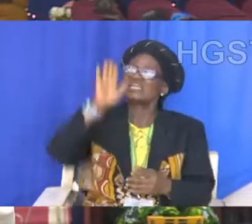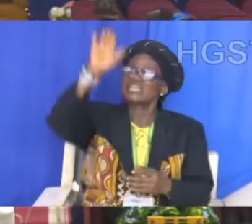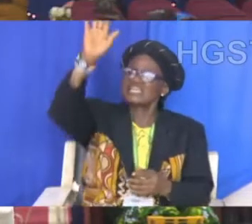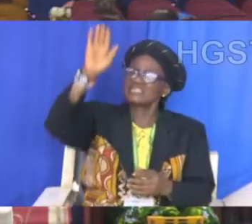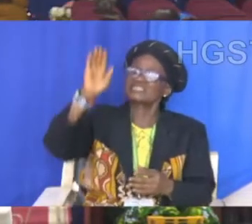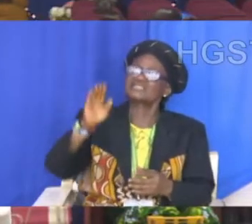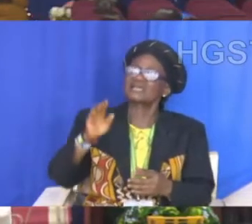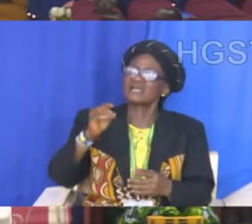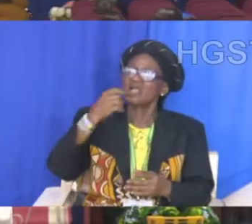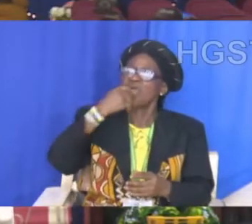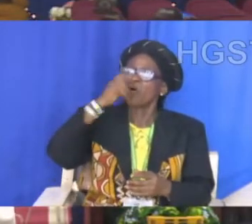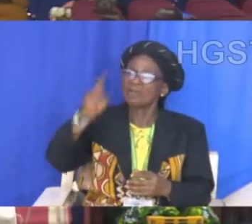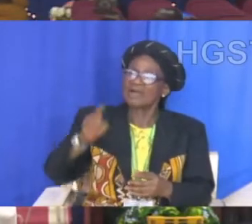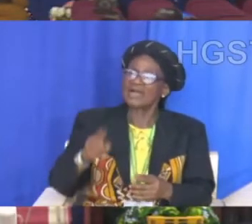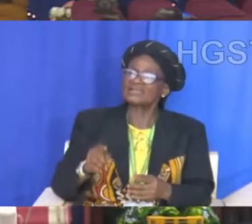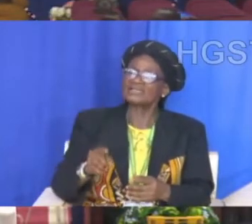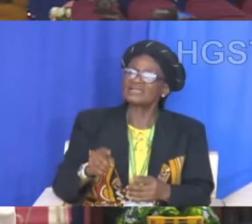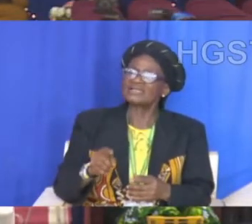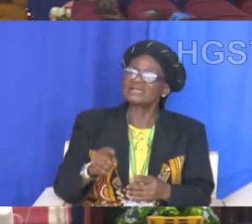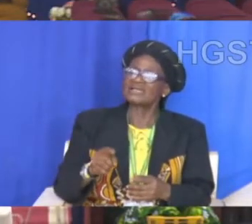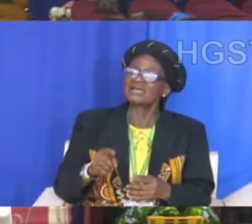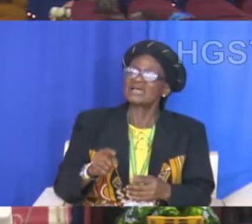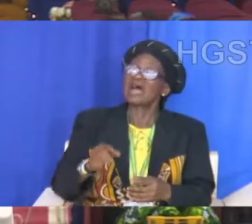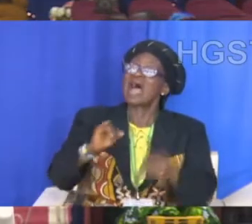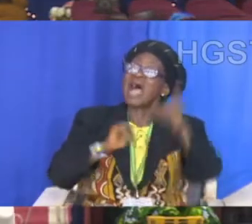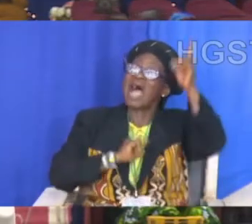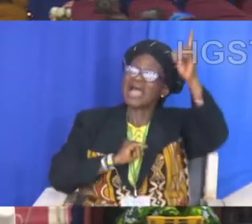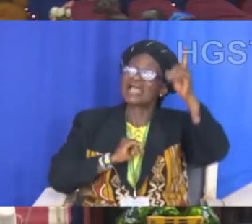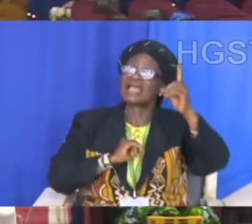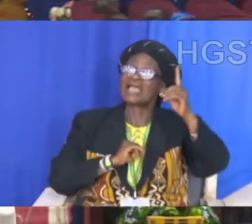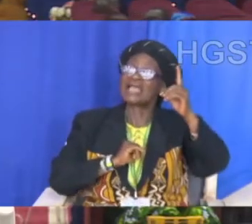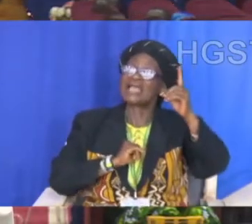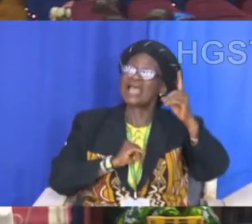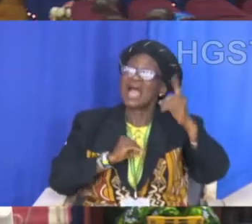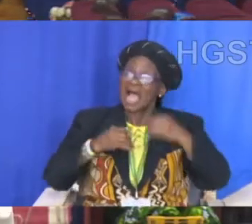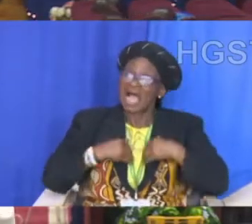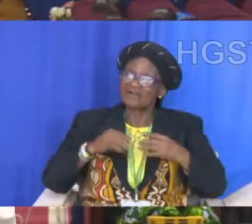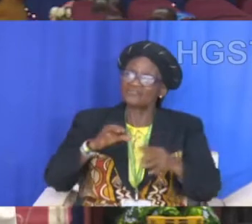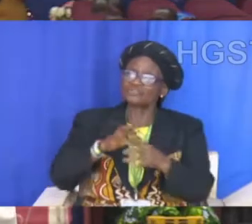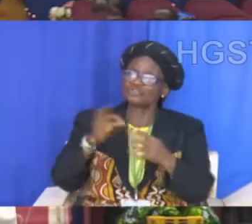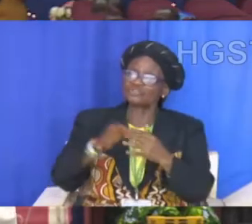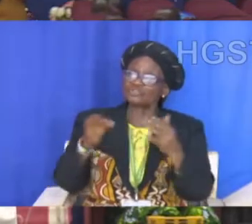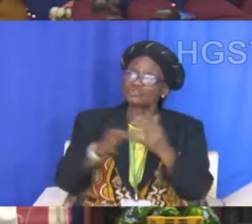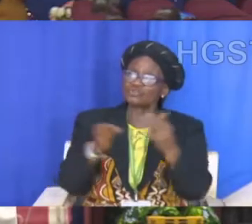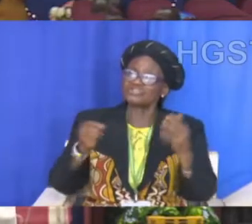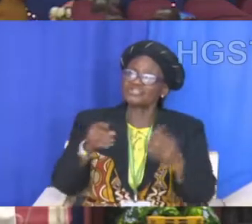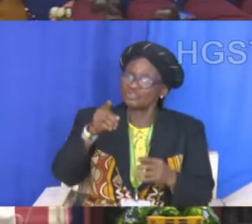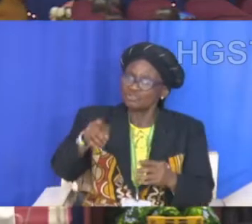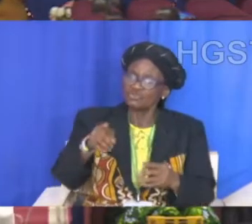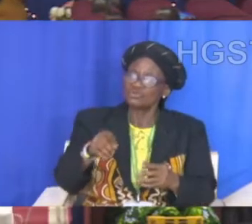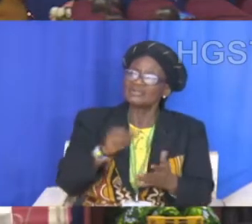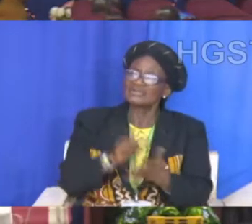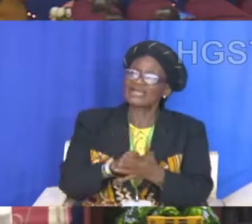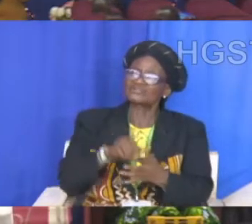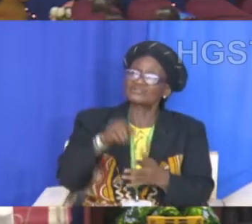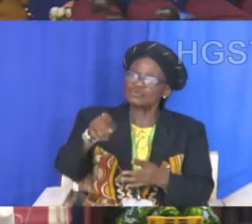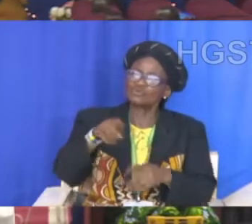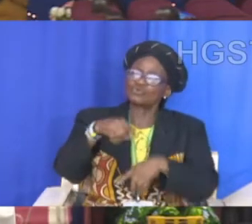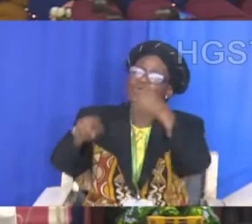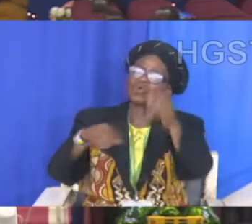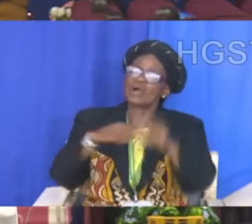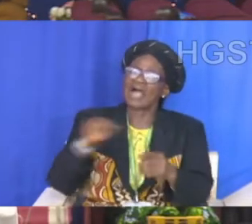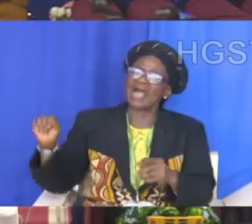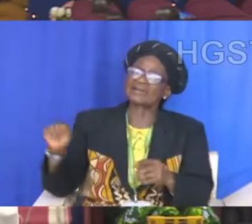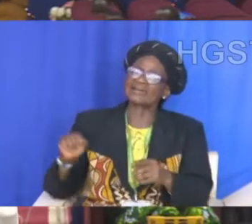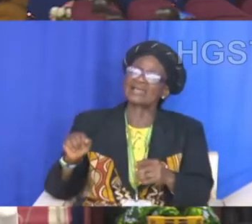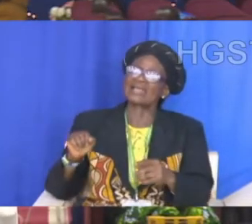You have not chosen me. I have chosen you that you go and bear fruit and